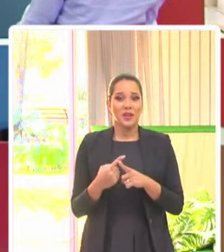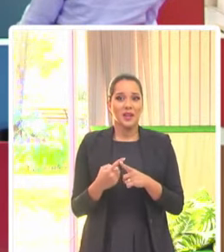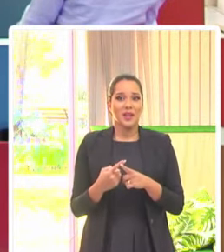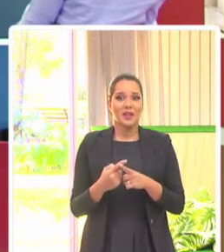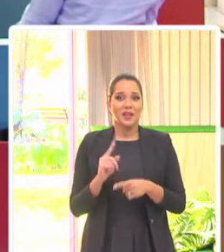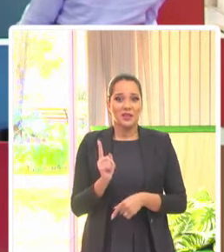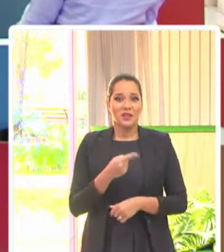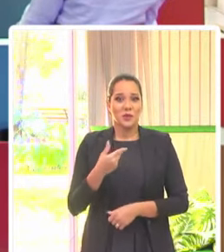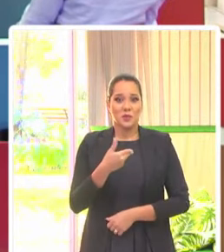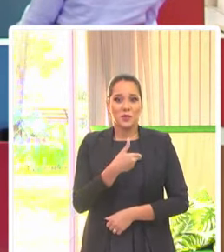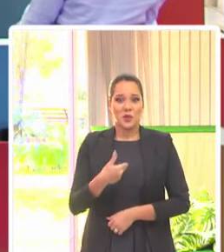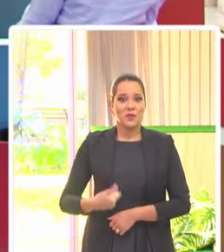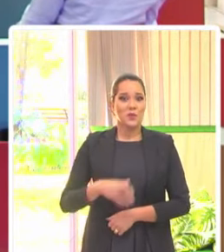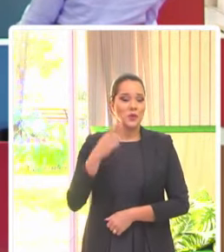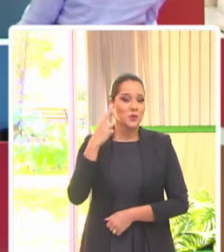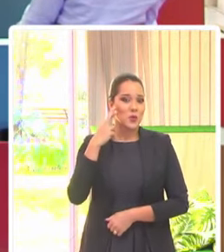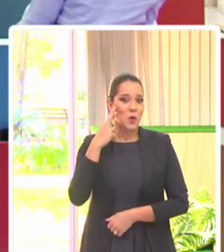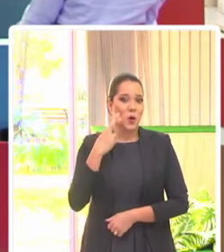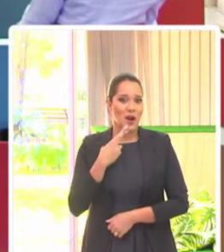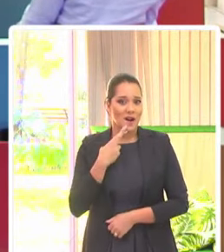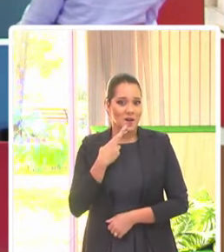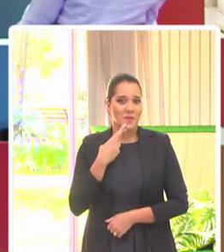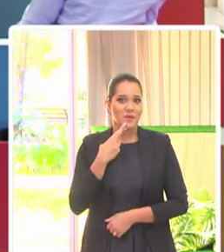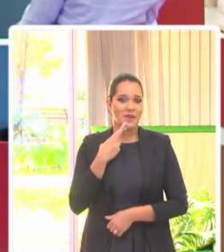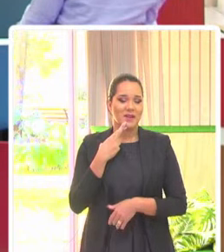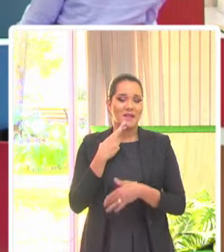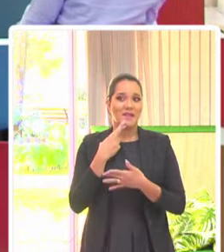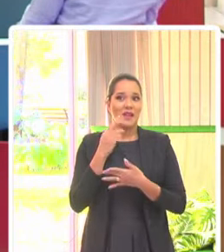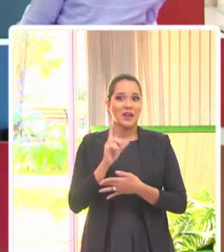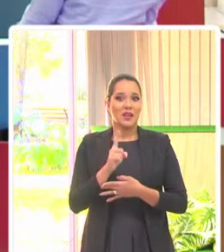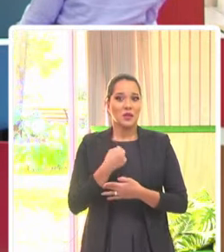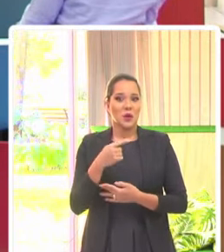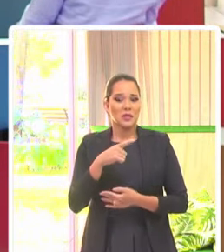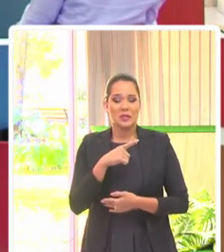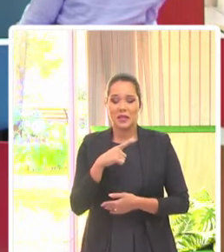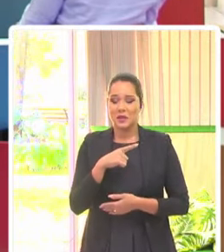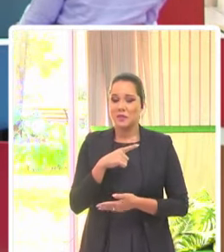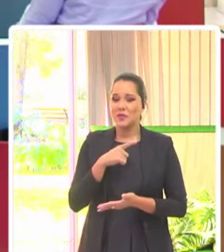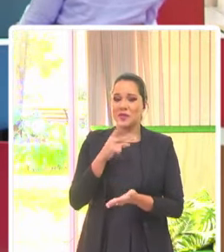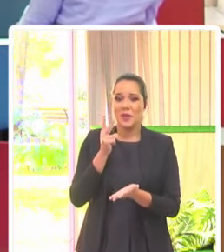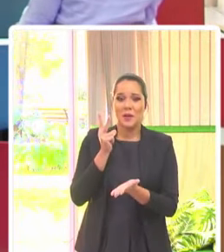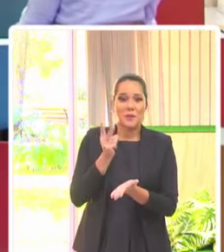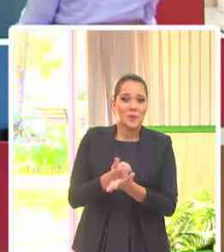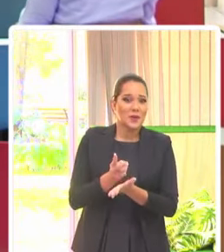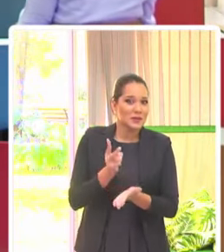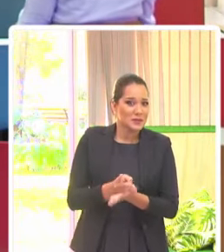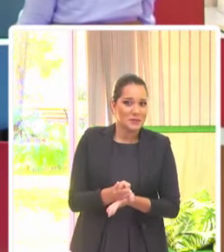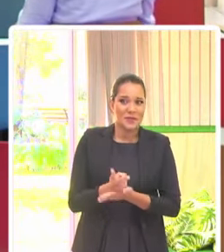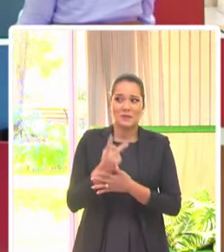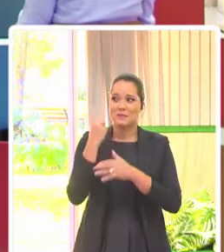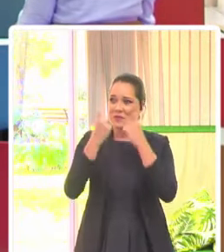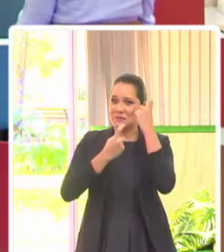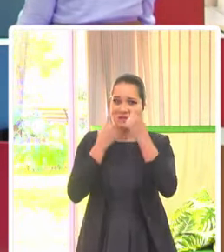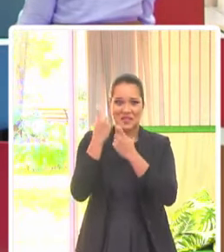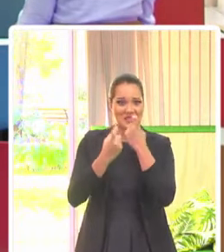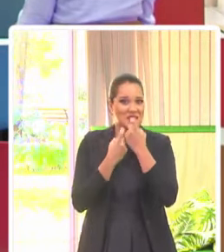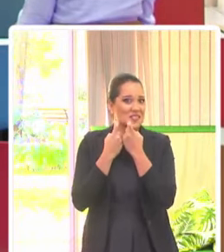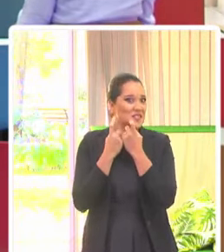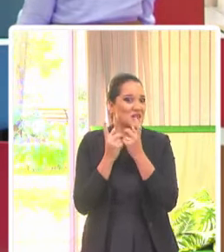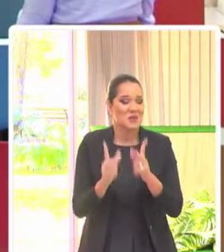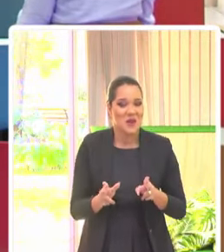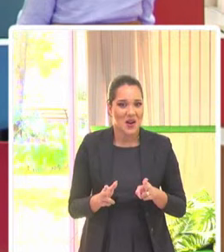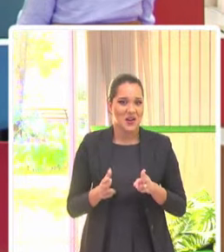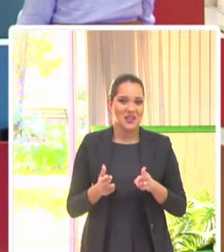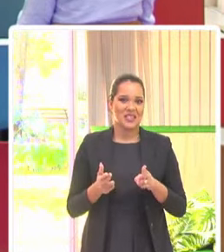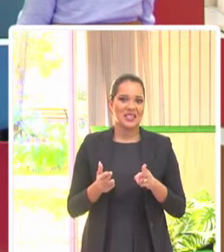Roraima, and we have the same worries that you have. Not